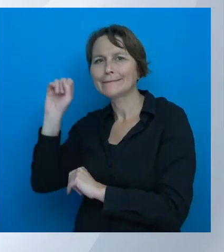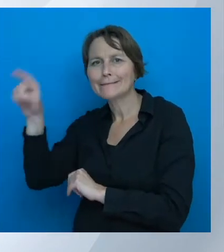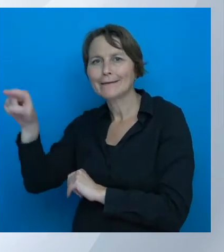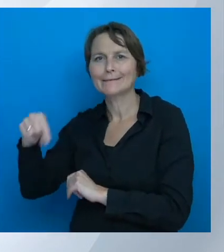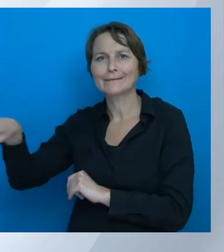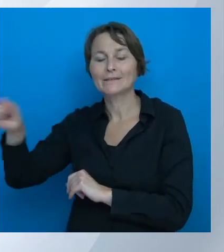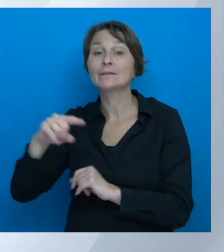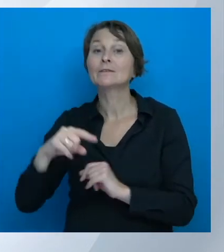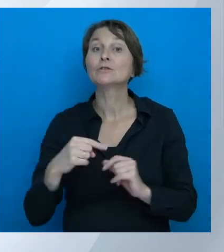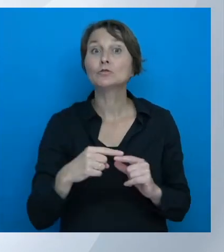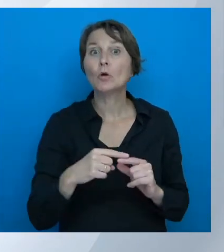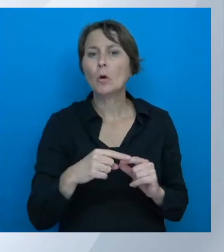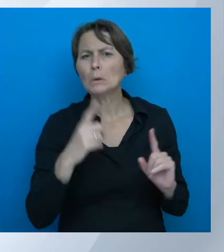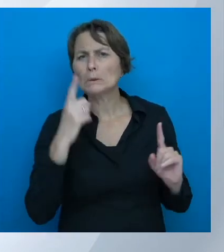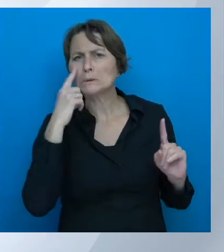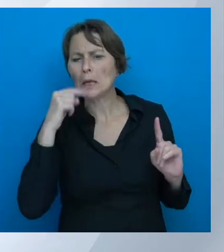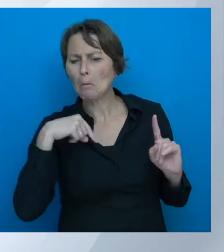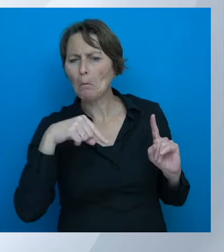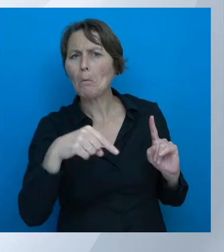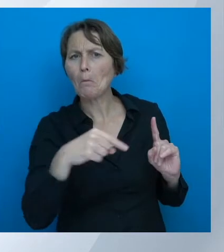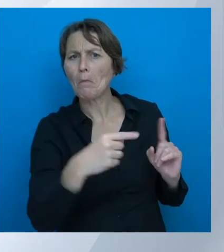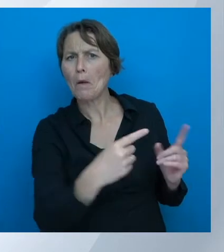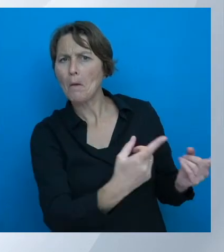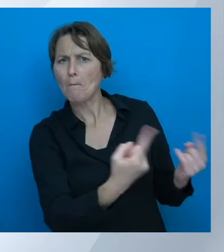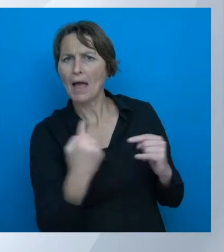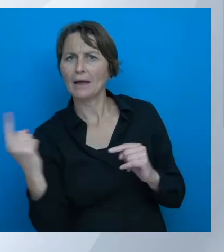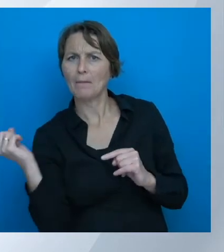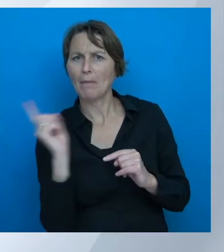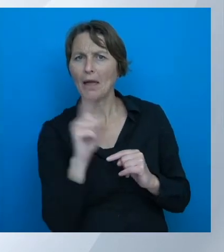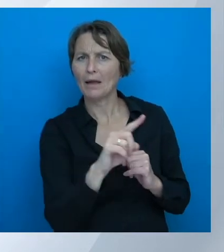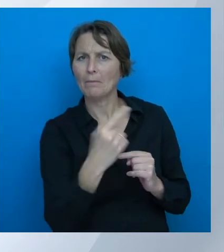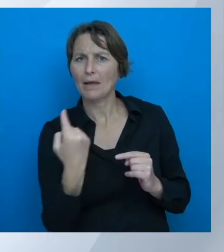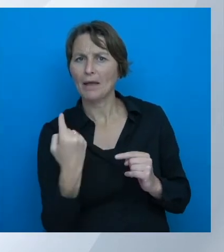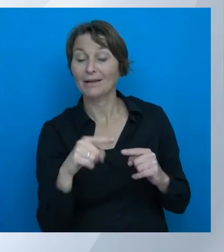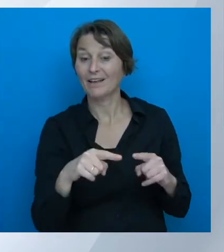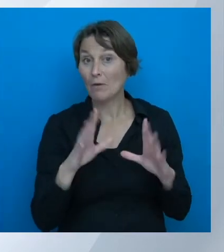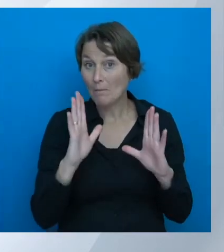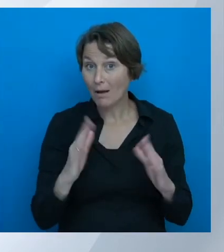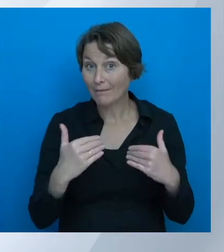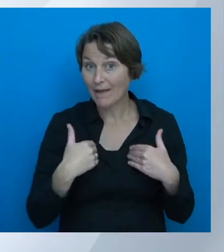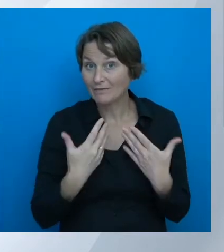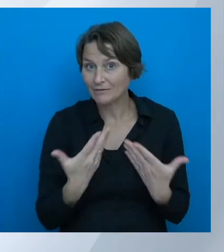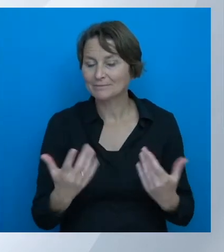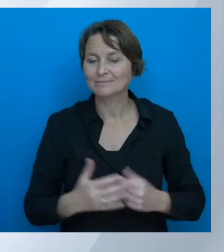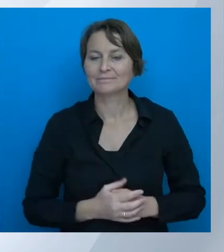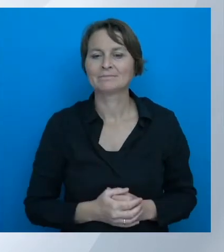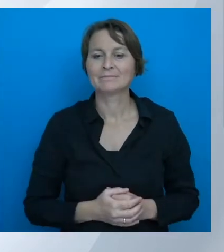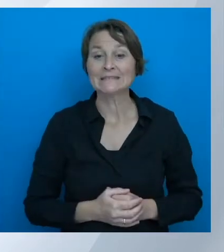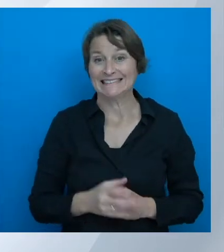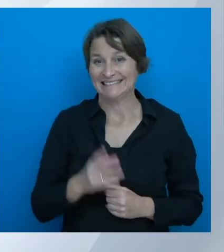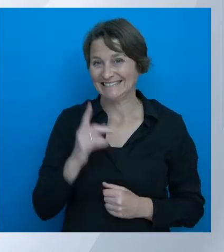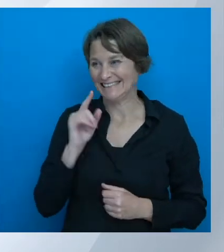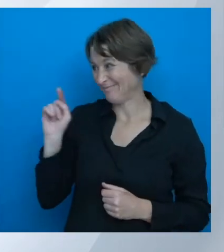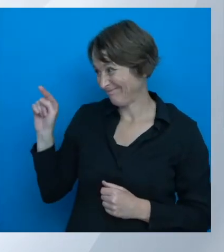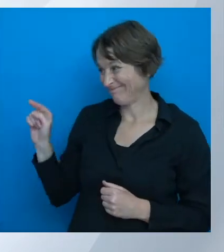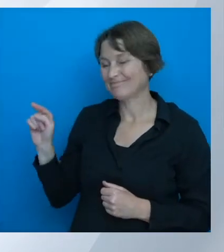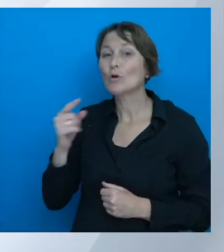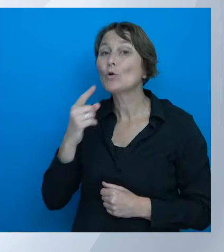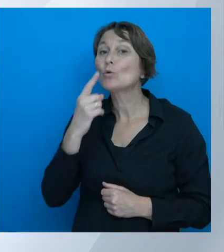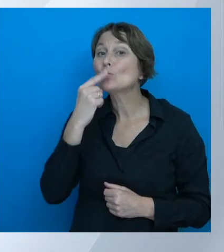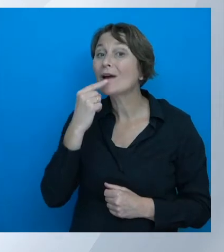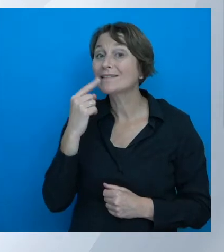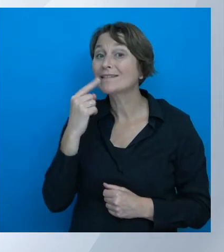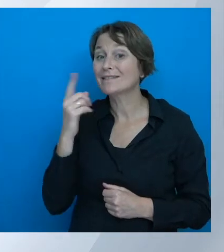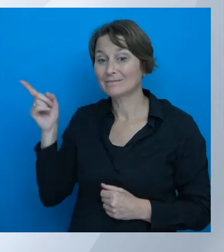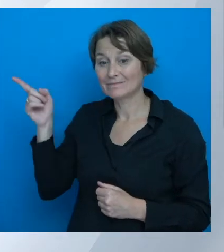comes back from this, and you can do something with it if you need to. We've still got red code, and that's our get queue client. So what do we need to do to